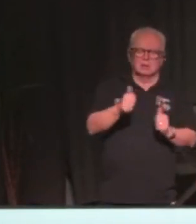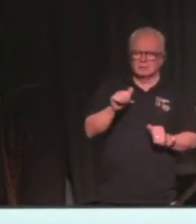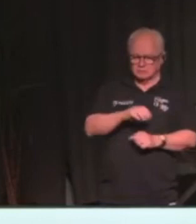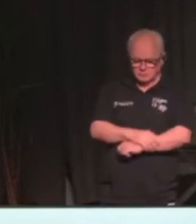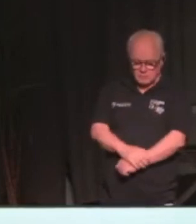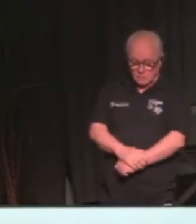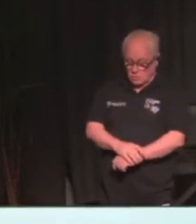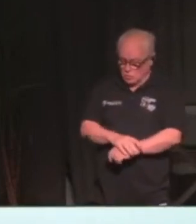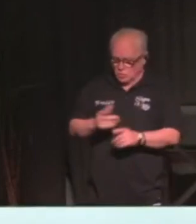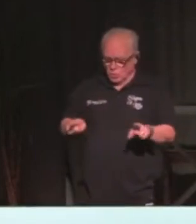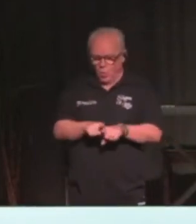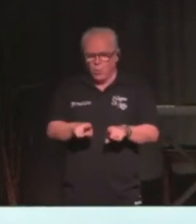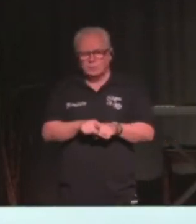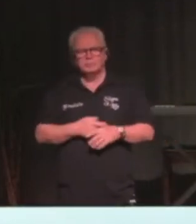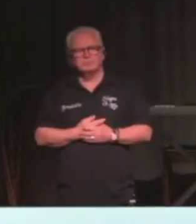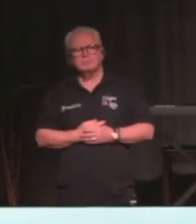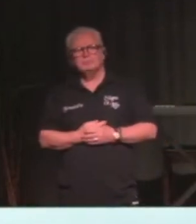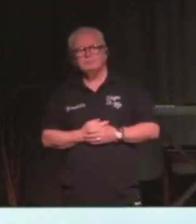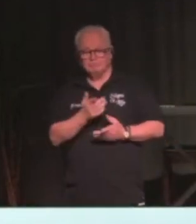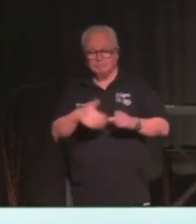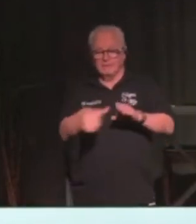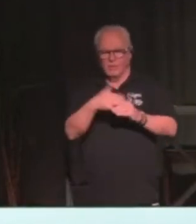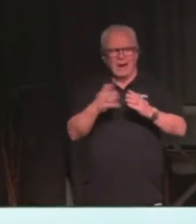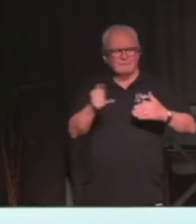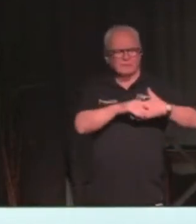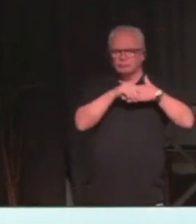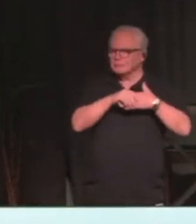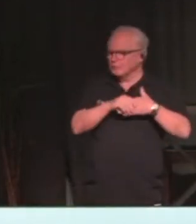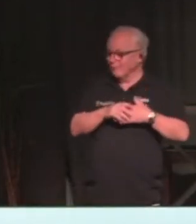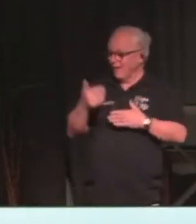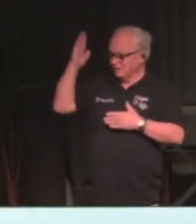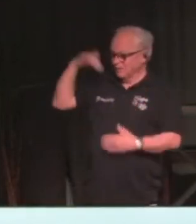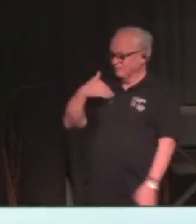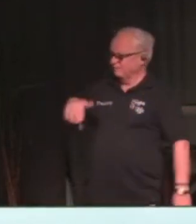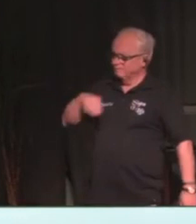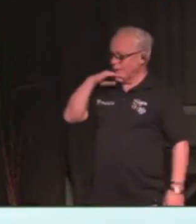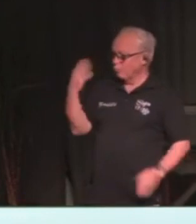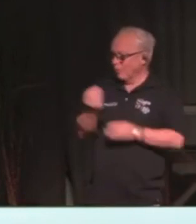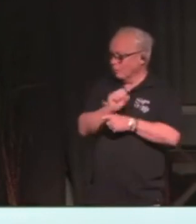Okay, and so we're going to have friendship there. Hands up who are fed up with COVID.